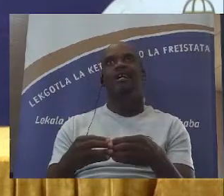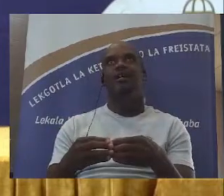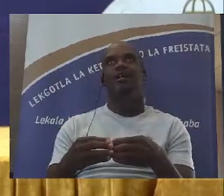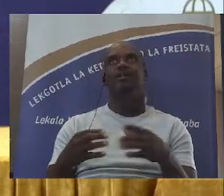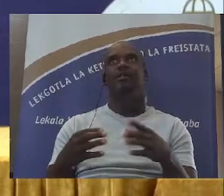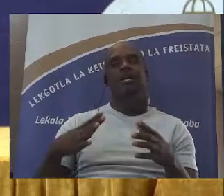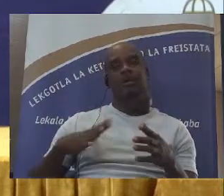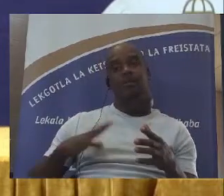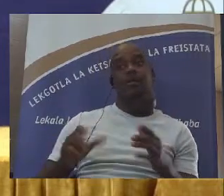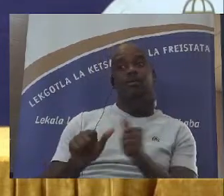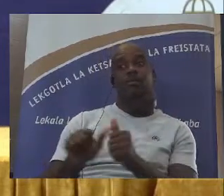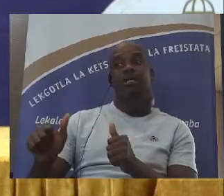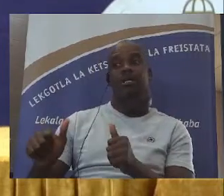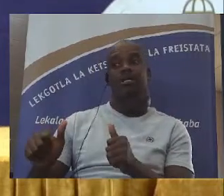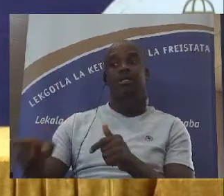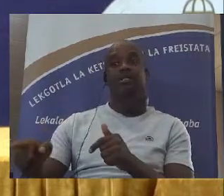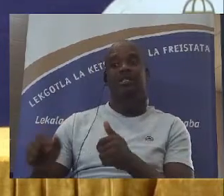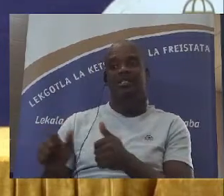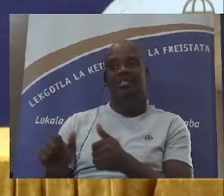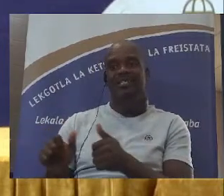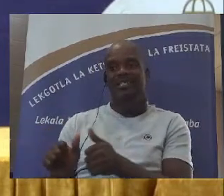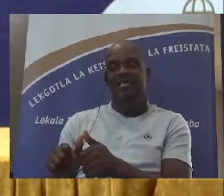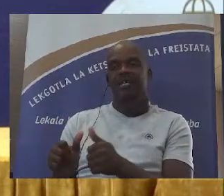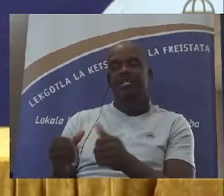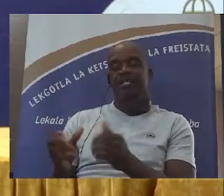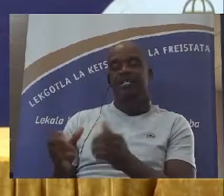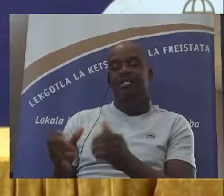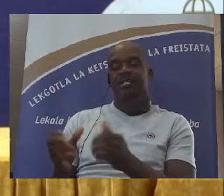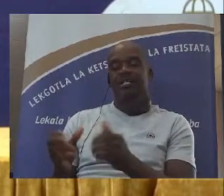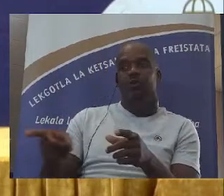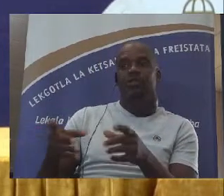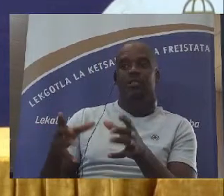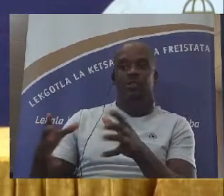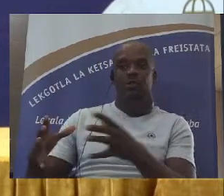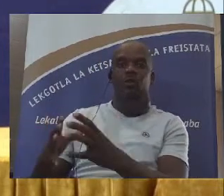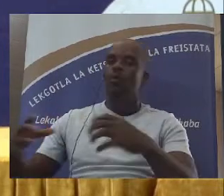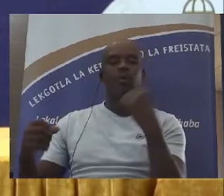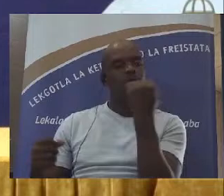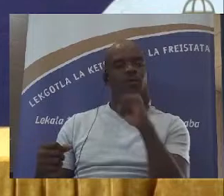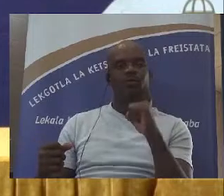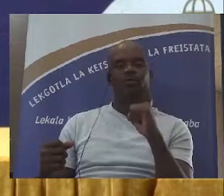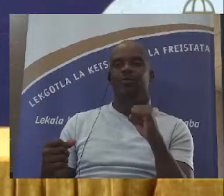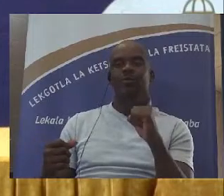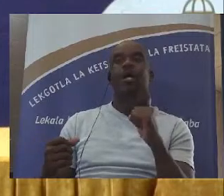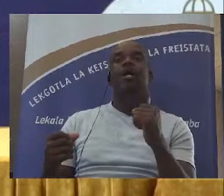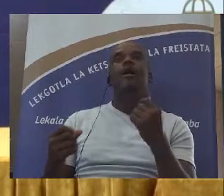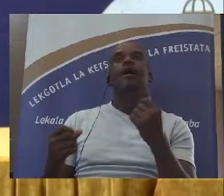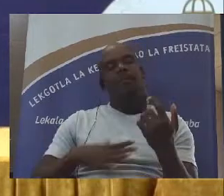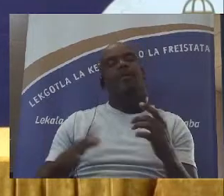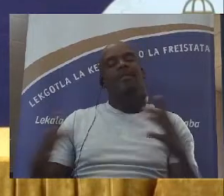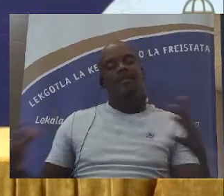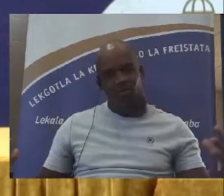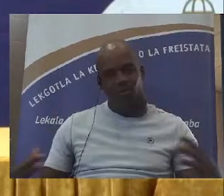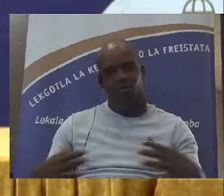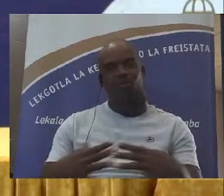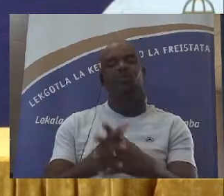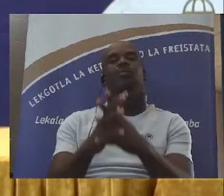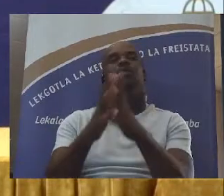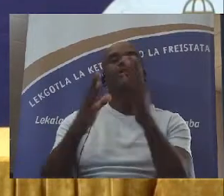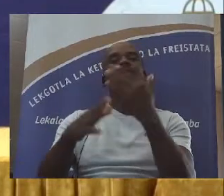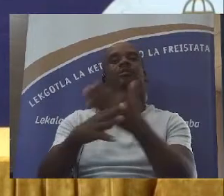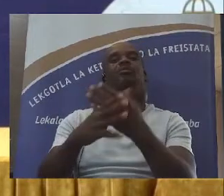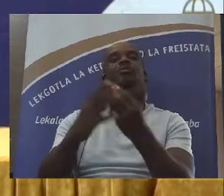fair process. The bill set the parameters and procedures in terms of which the minister, by notice in the Government Gazette,